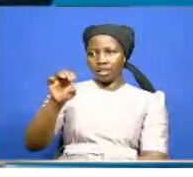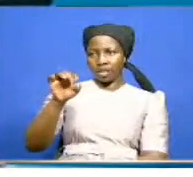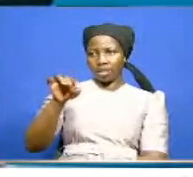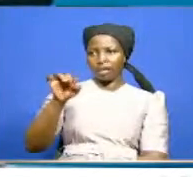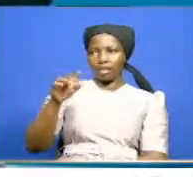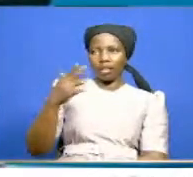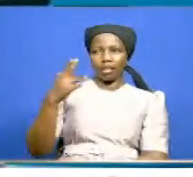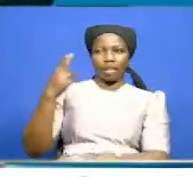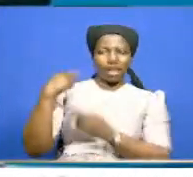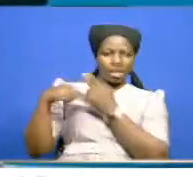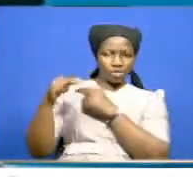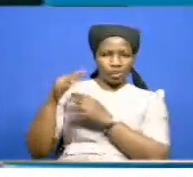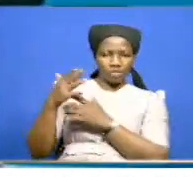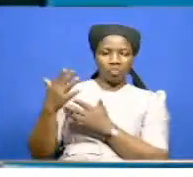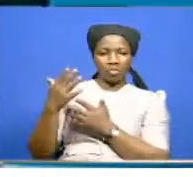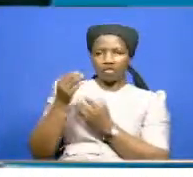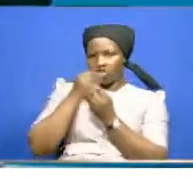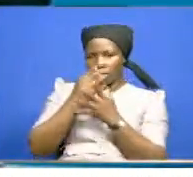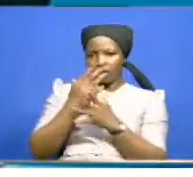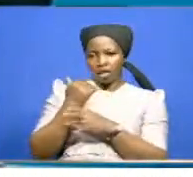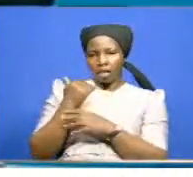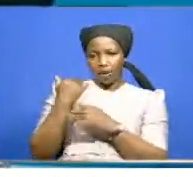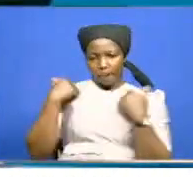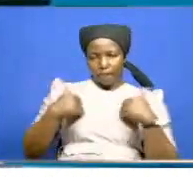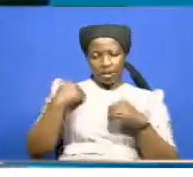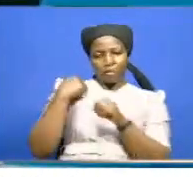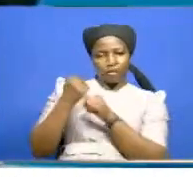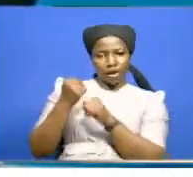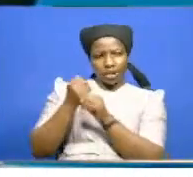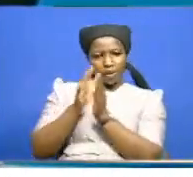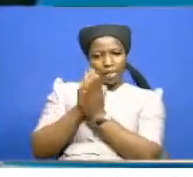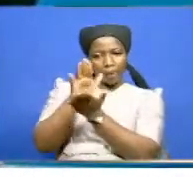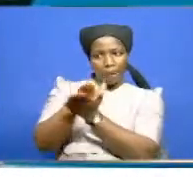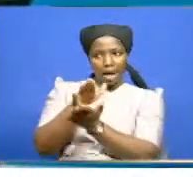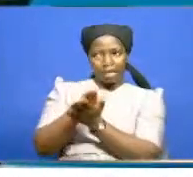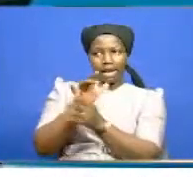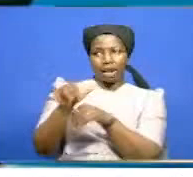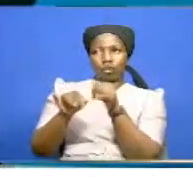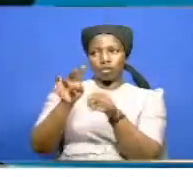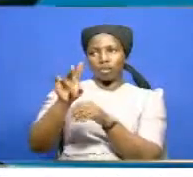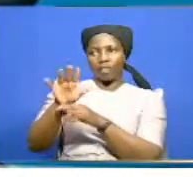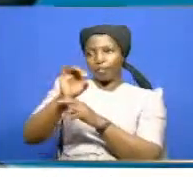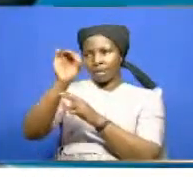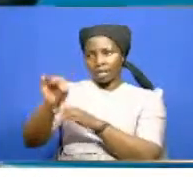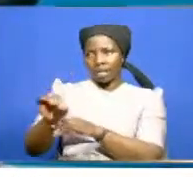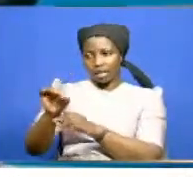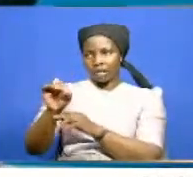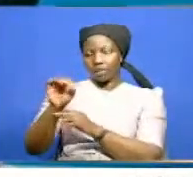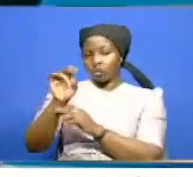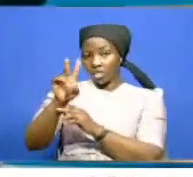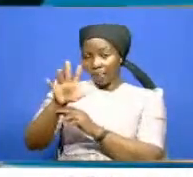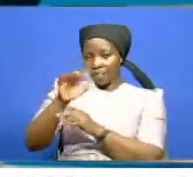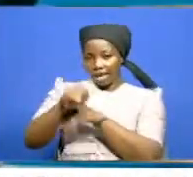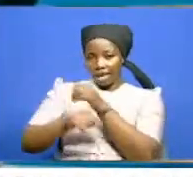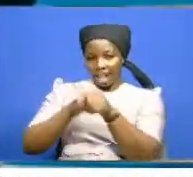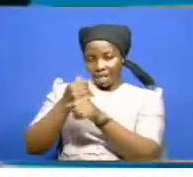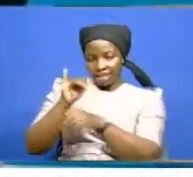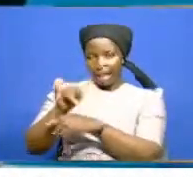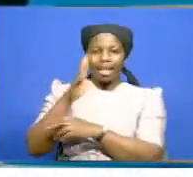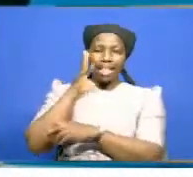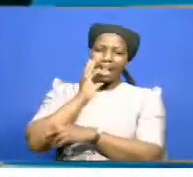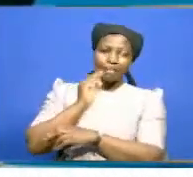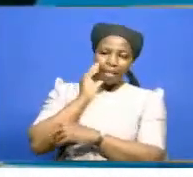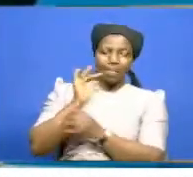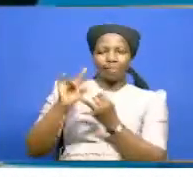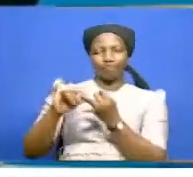in the banking industry for a cool 25 years. So that wealth of experience, that expertise, that knowledge really